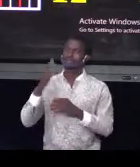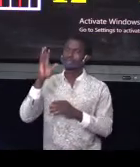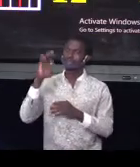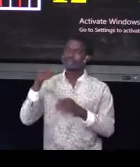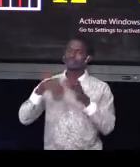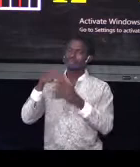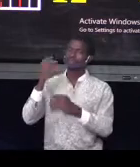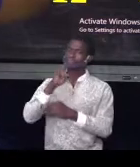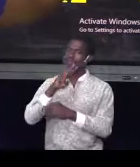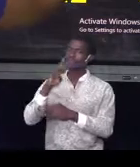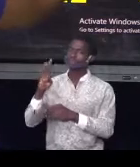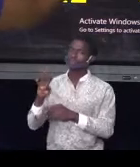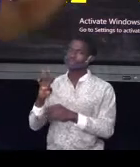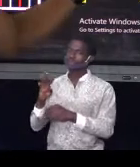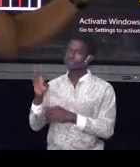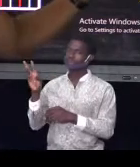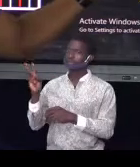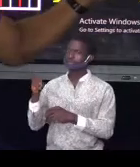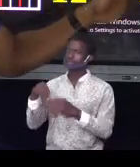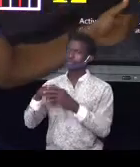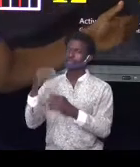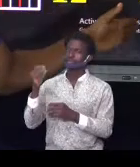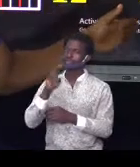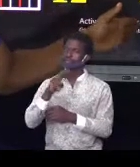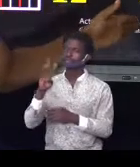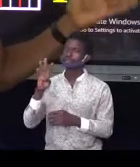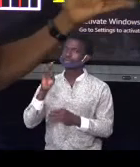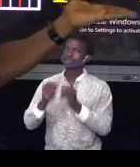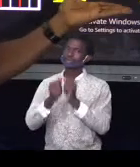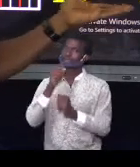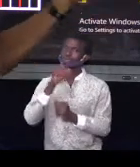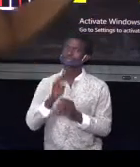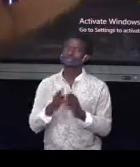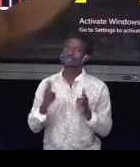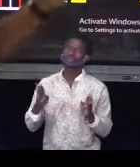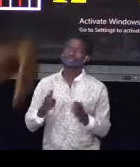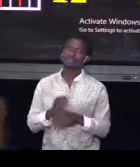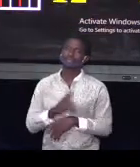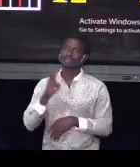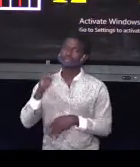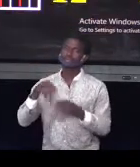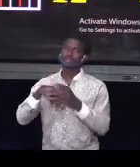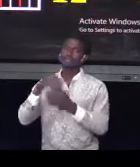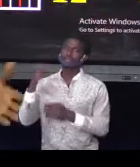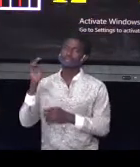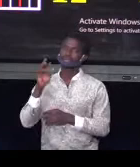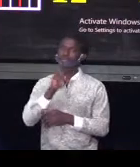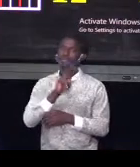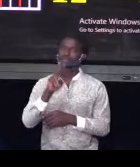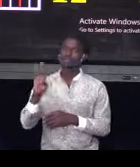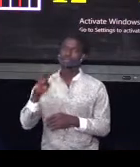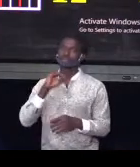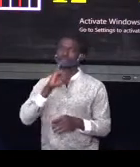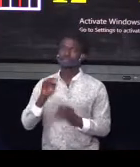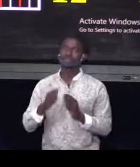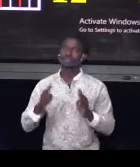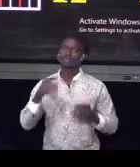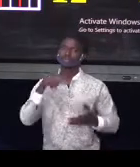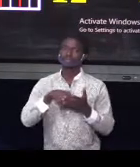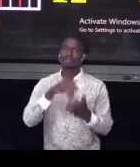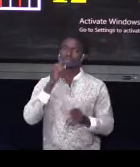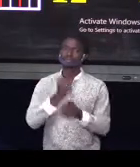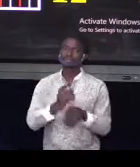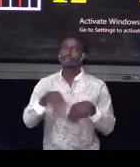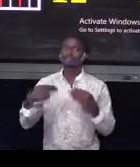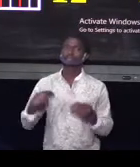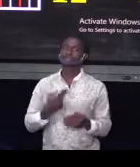compare 15 out of 24, 16 out of 24. Which one is bigger? Of course, 16 out of 24 is bigger.